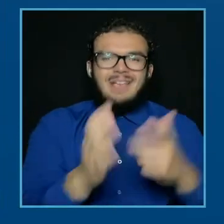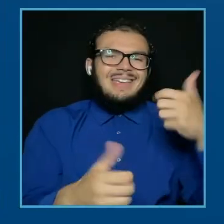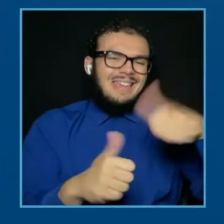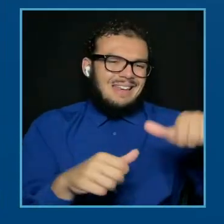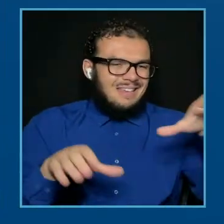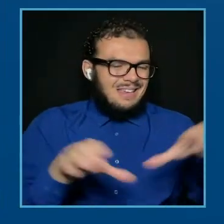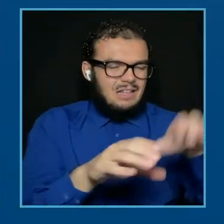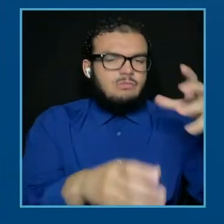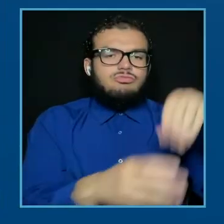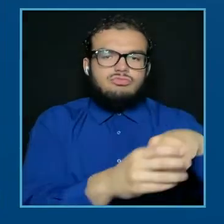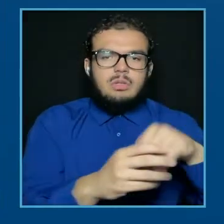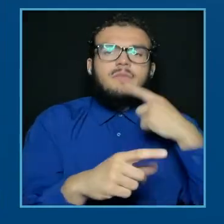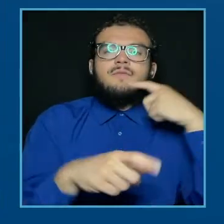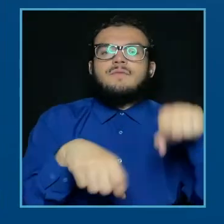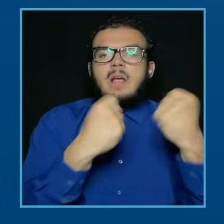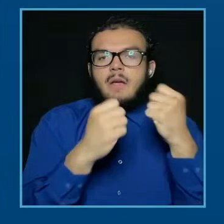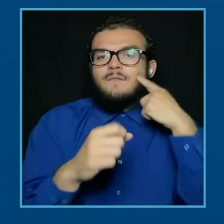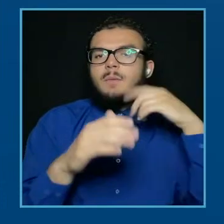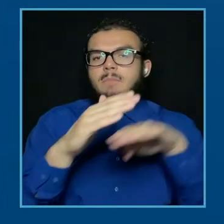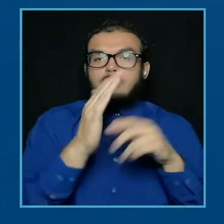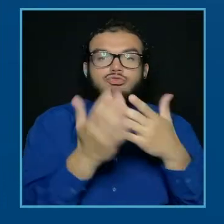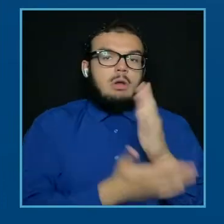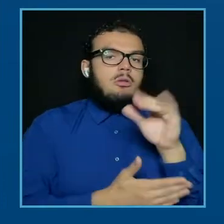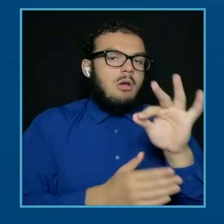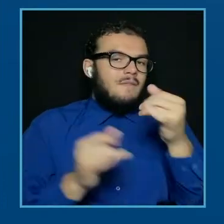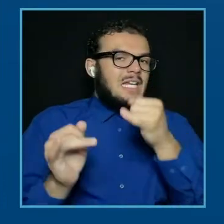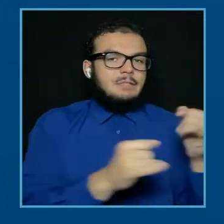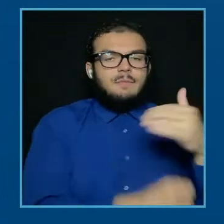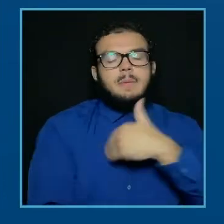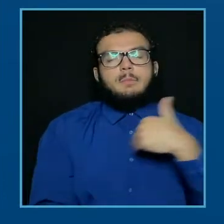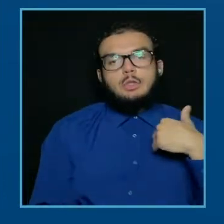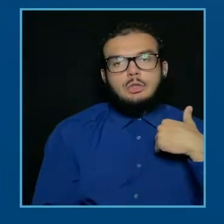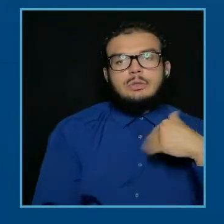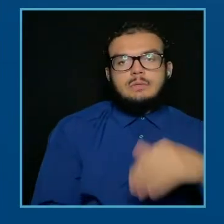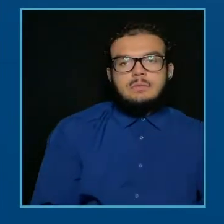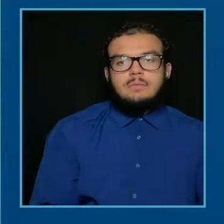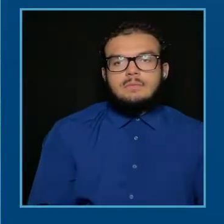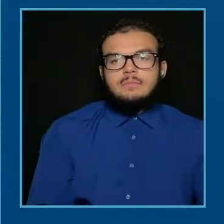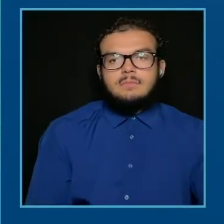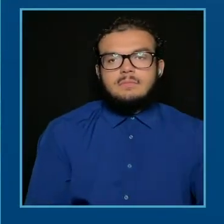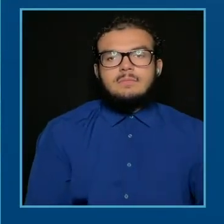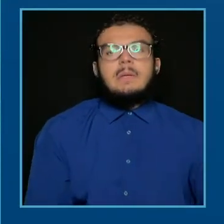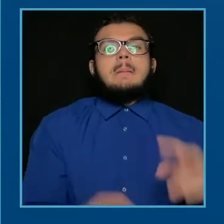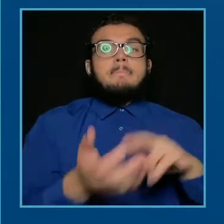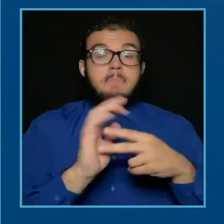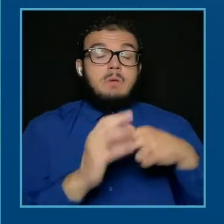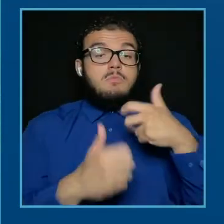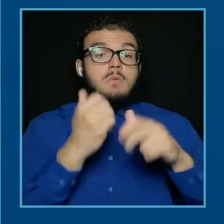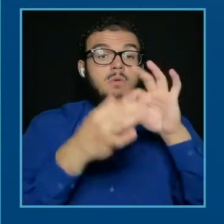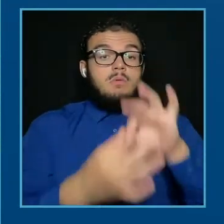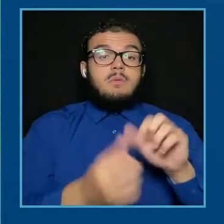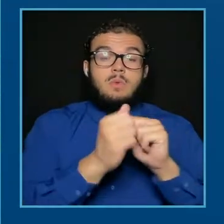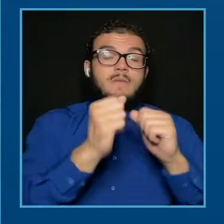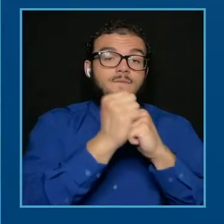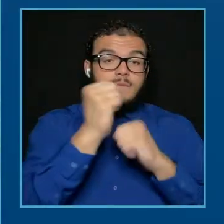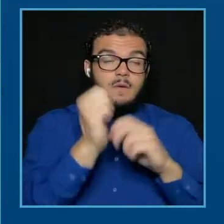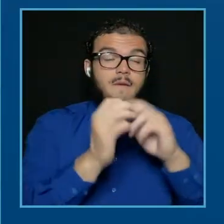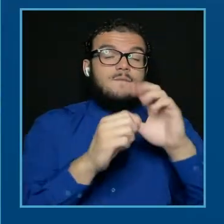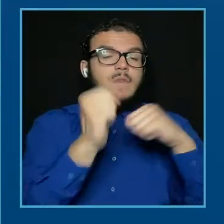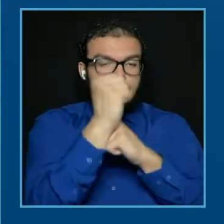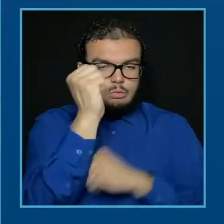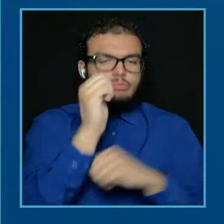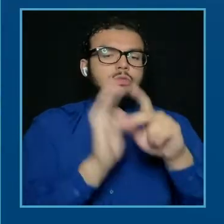that violates a basic right of an individual member. So the problems here related to the fundamental principles and the basic rights that